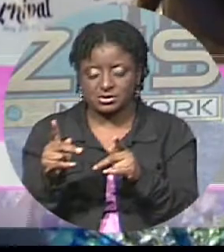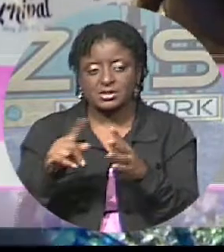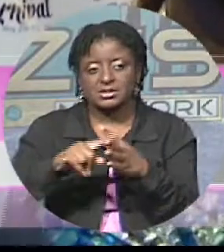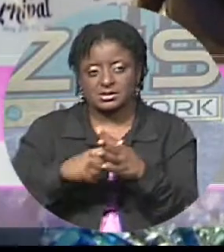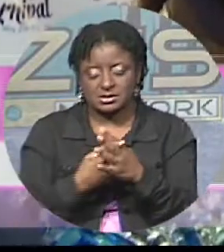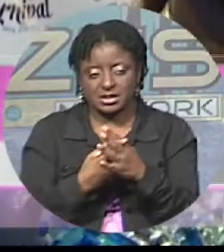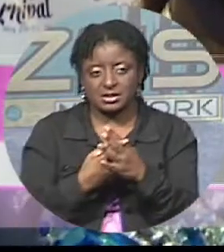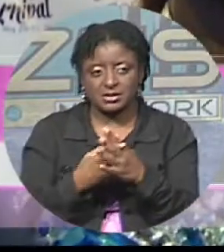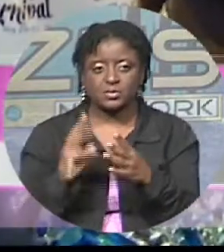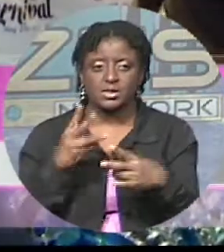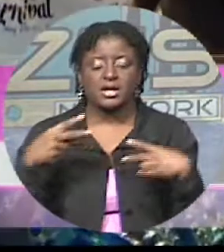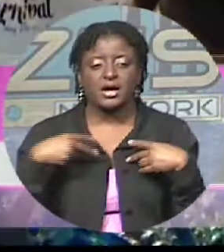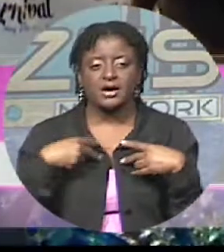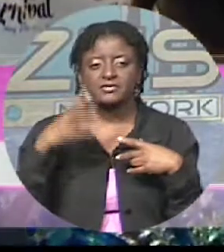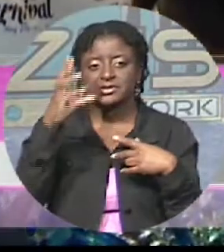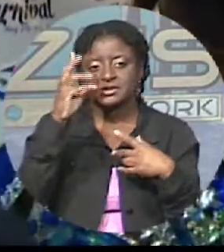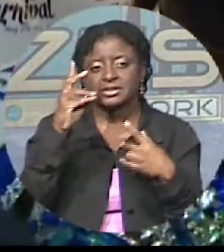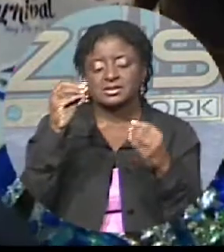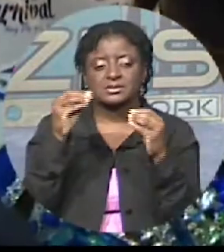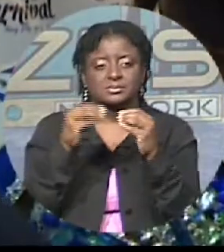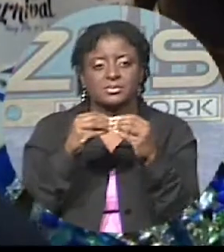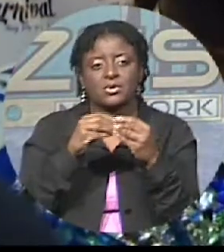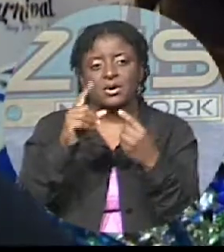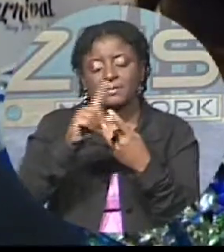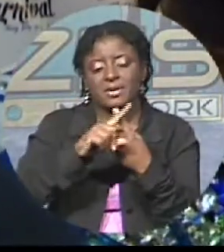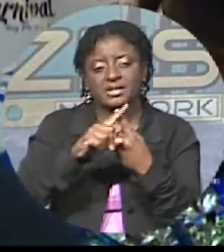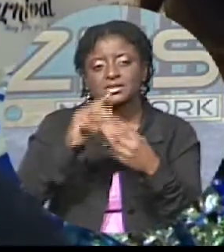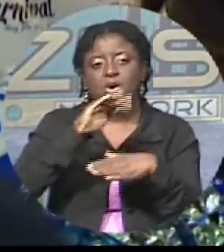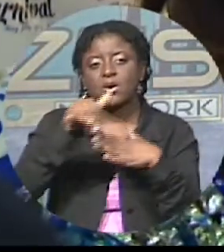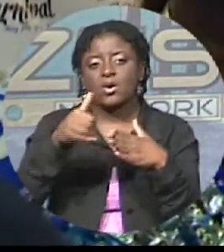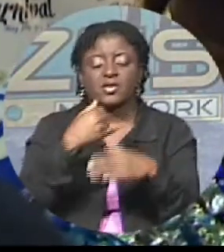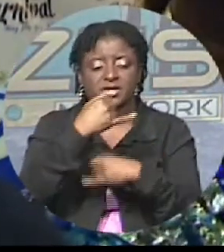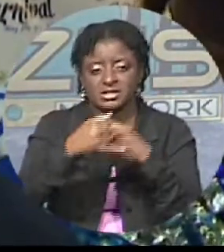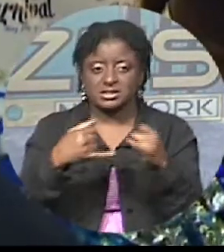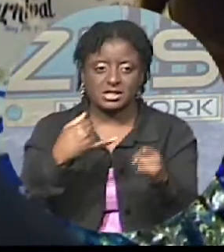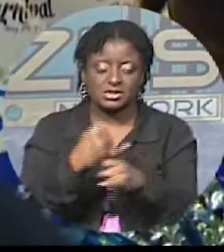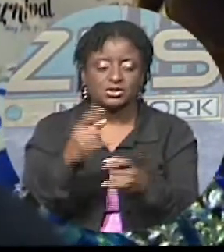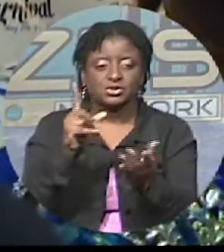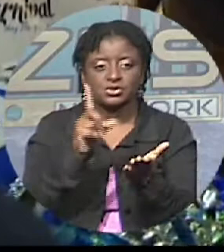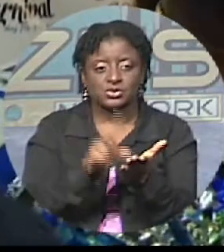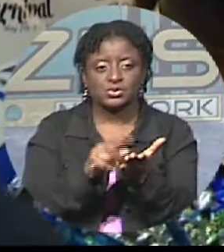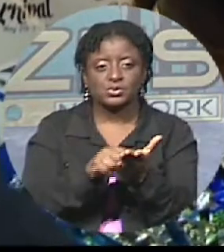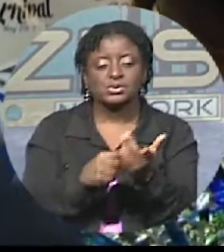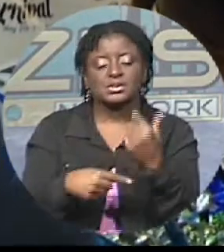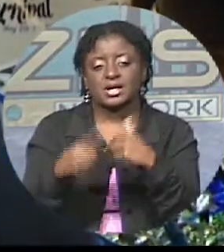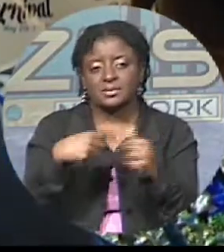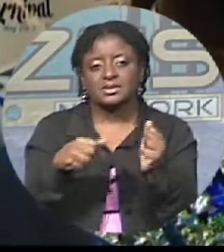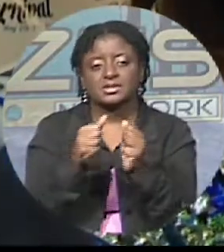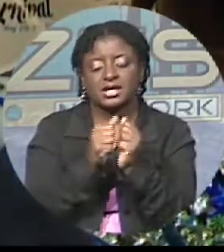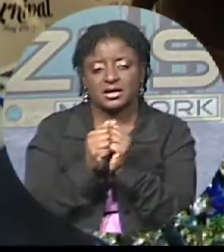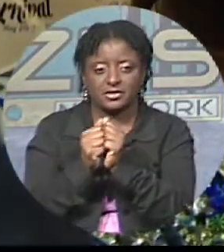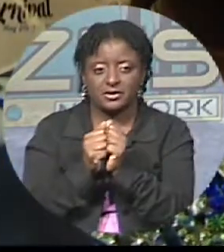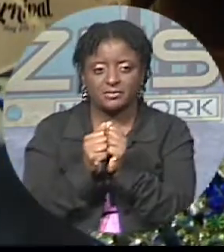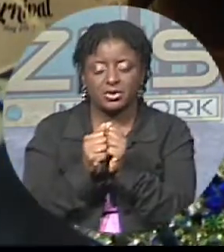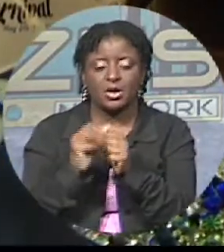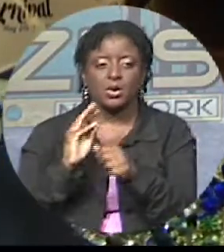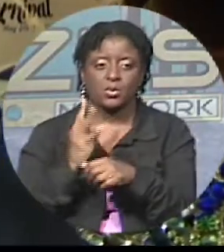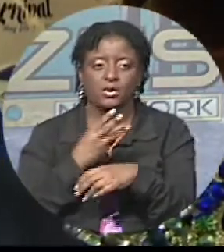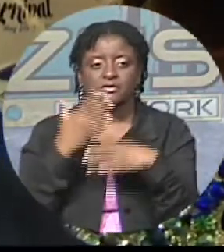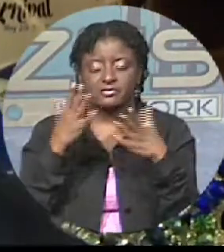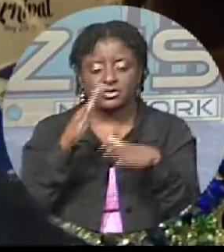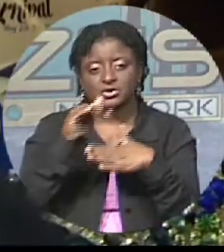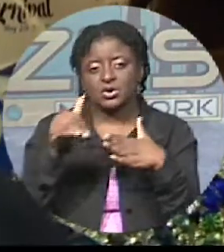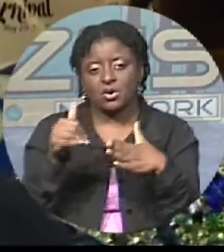to go. All the international press is coming together, but locally I think we've done all the groundwork, all the infrastructure is in